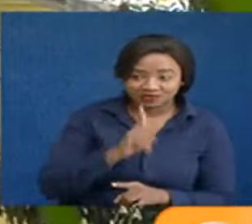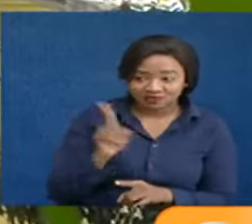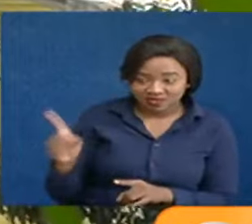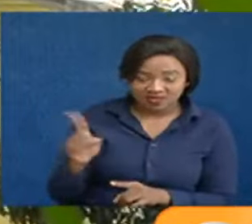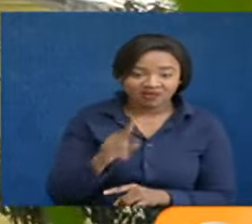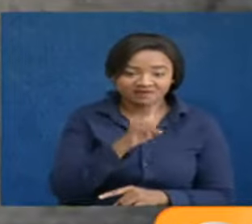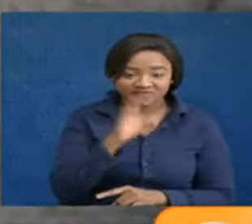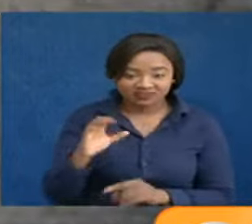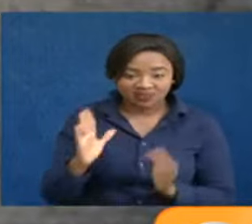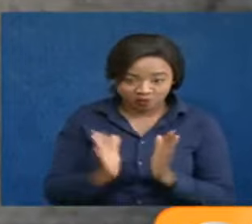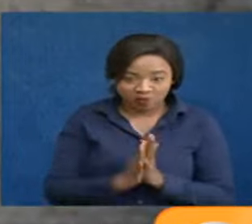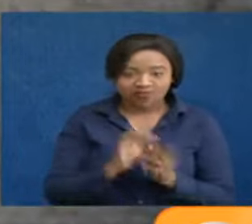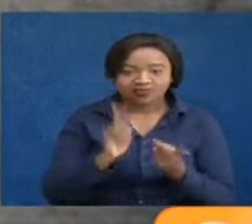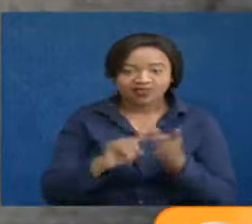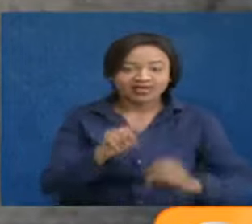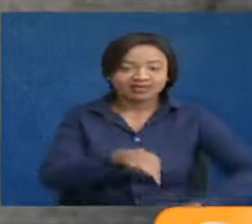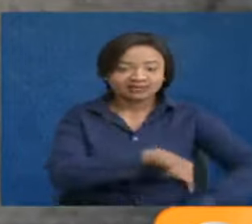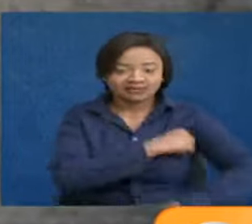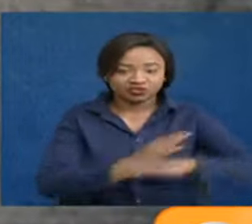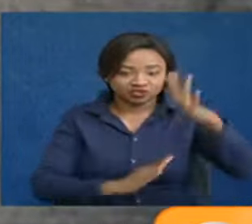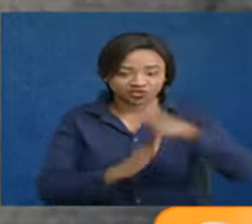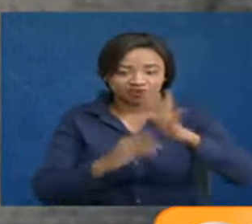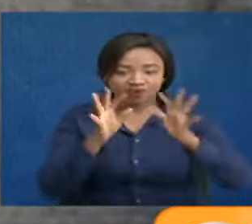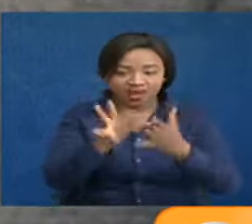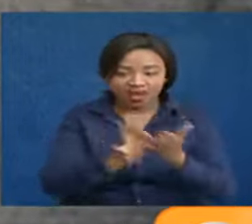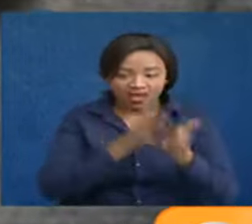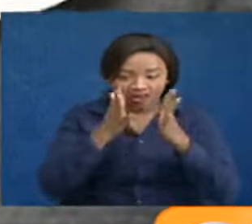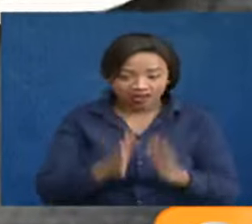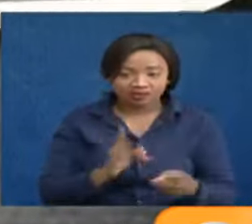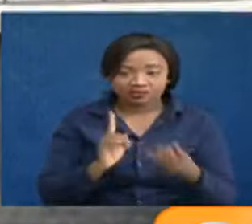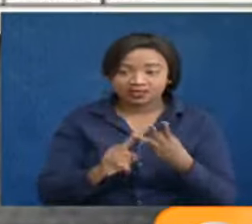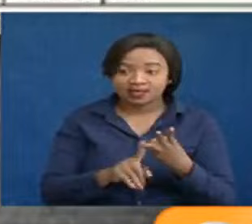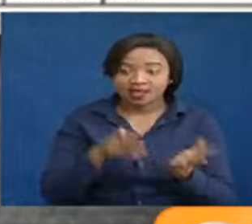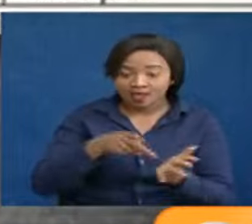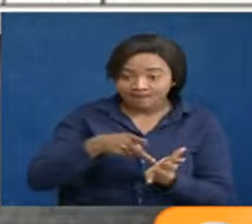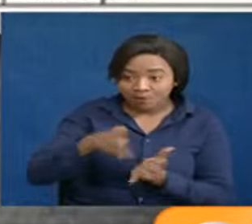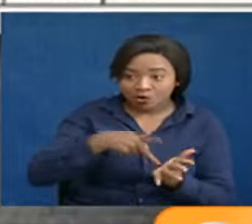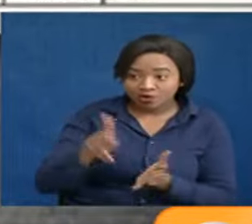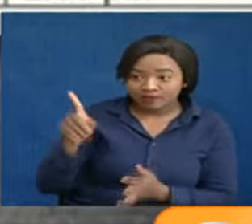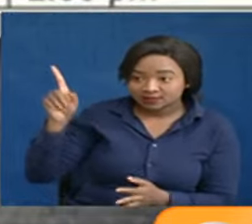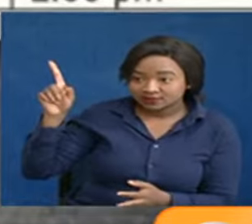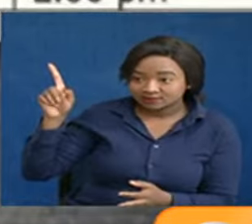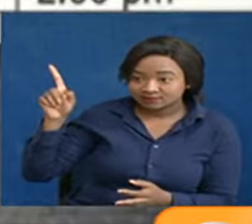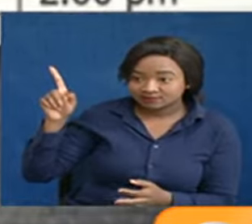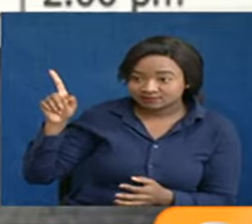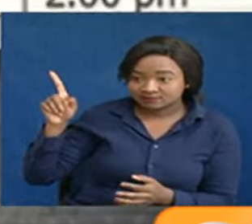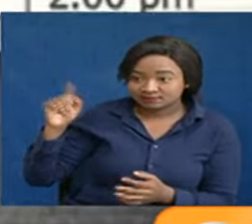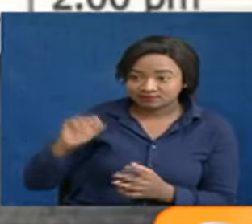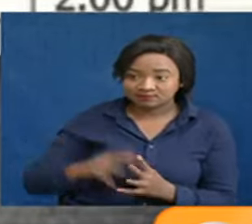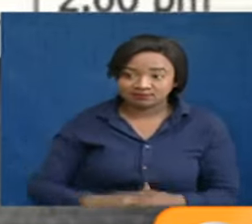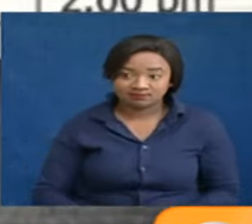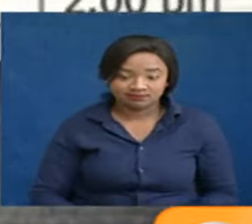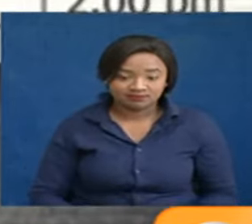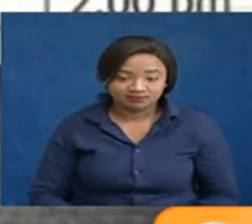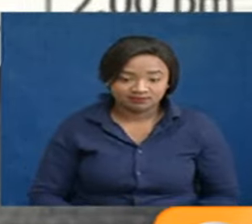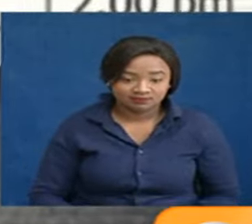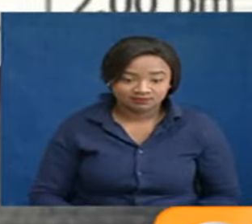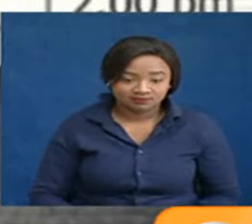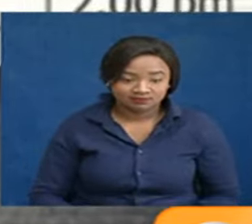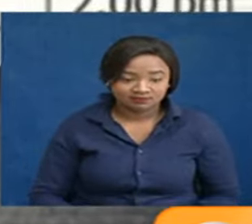chief accountant at Moi University, Egla Samoy, head of procurement, Wilson Bett, and head of development unit, Moses